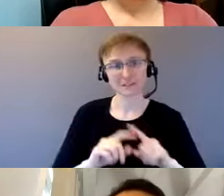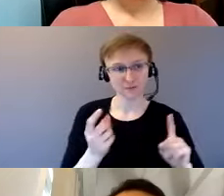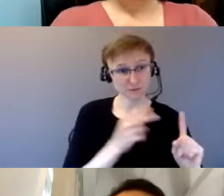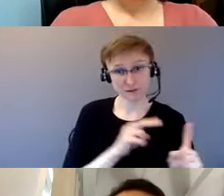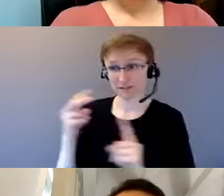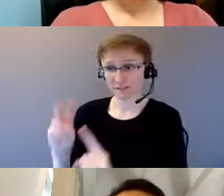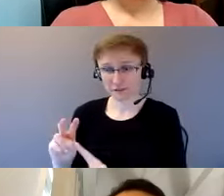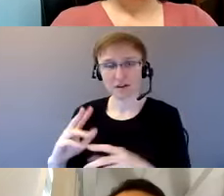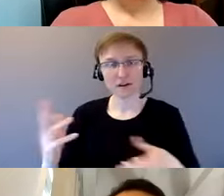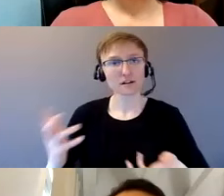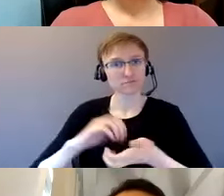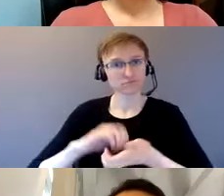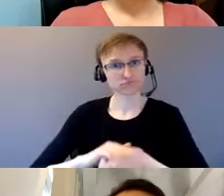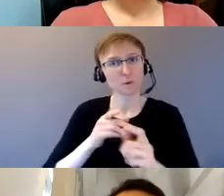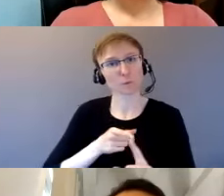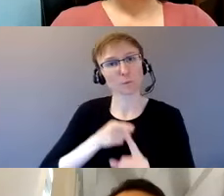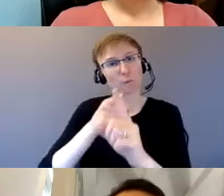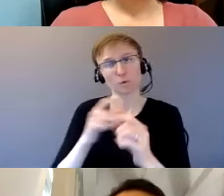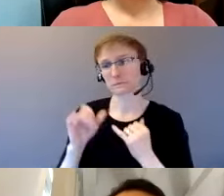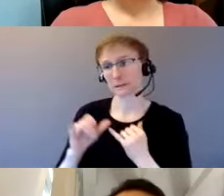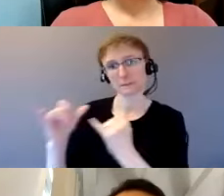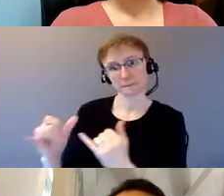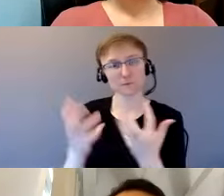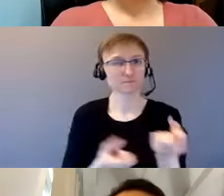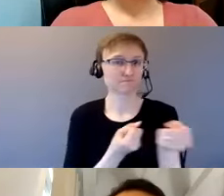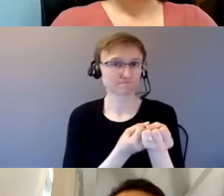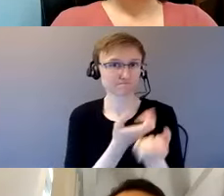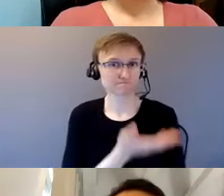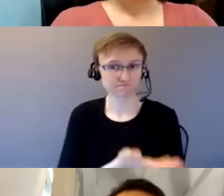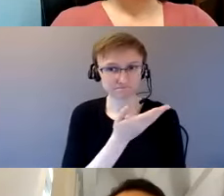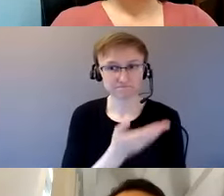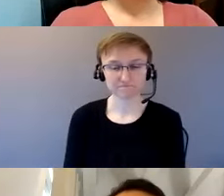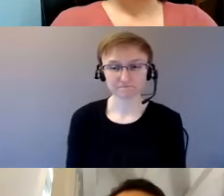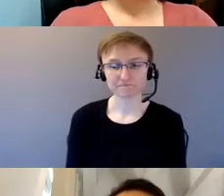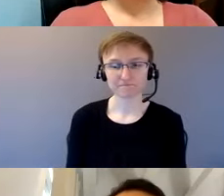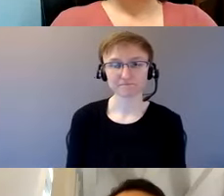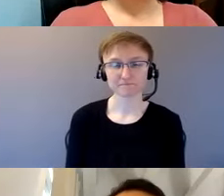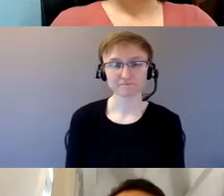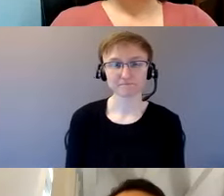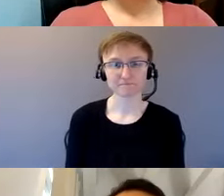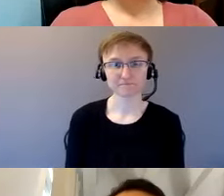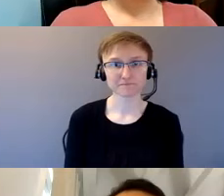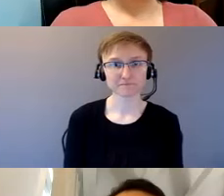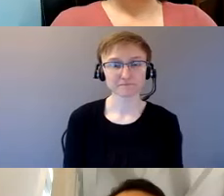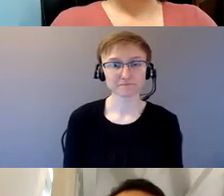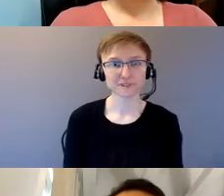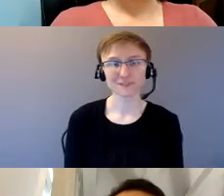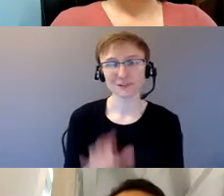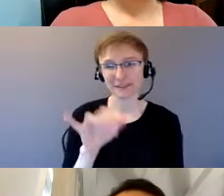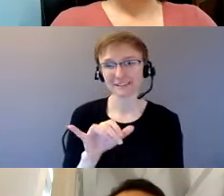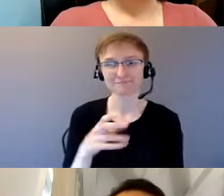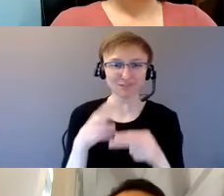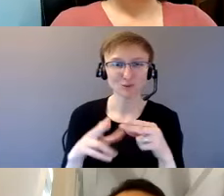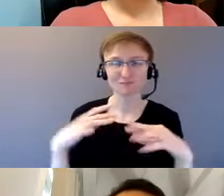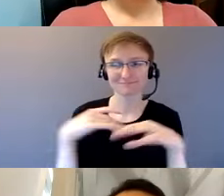have a common goal, which is to support that individual. So I think that's kind of like a very brief, abbreviated discussion